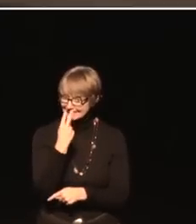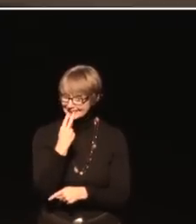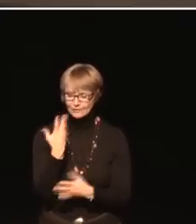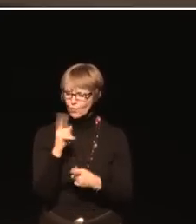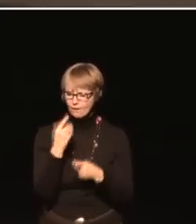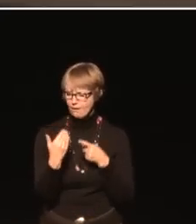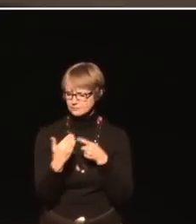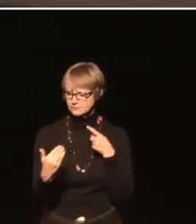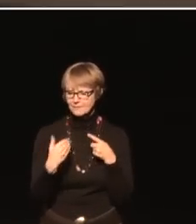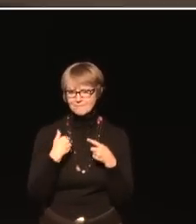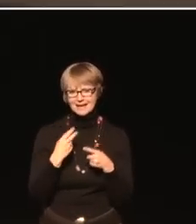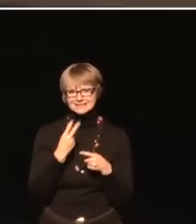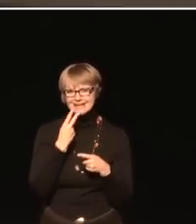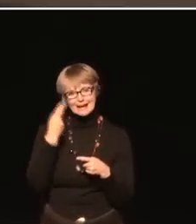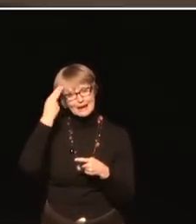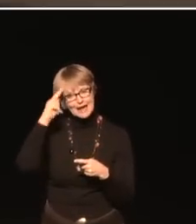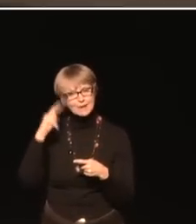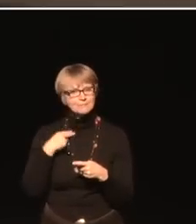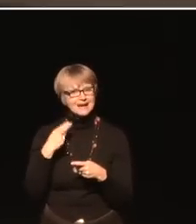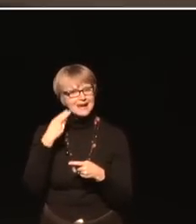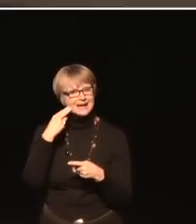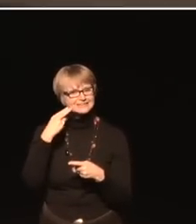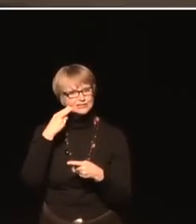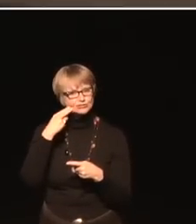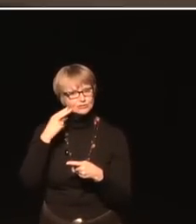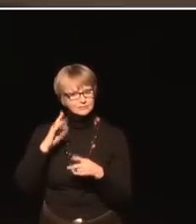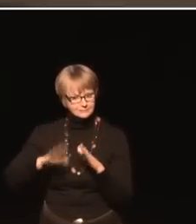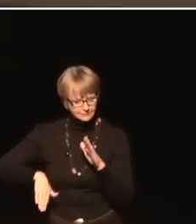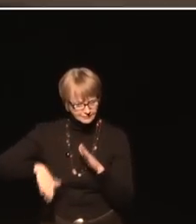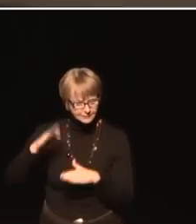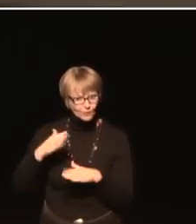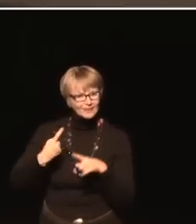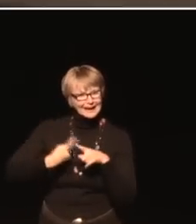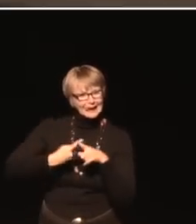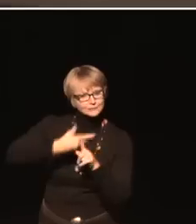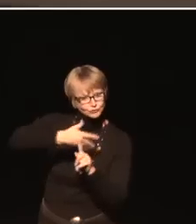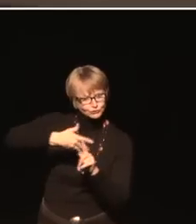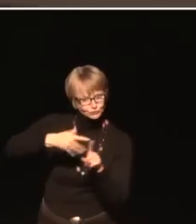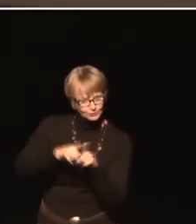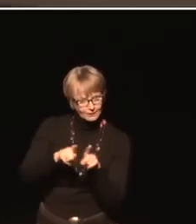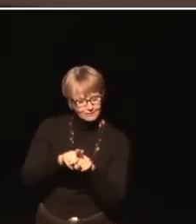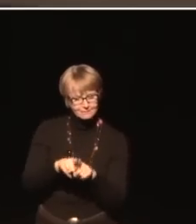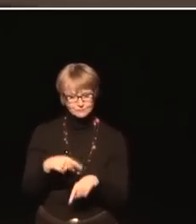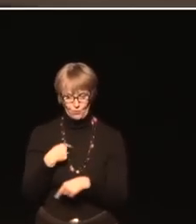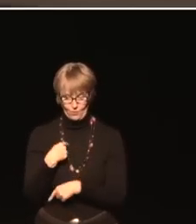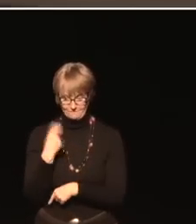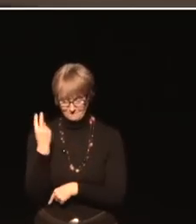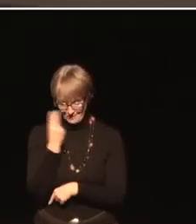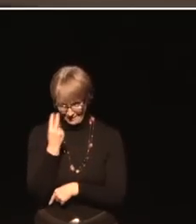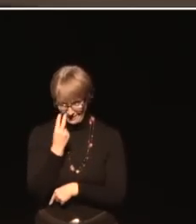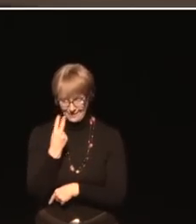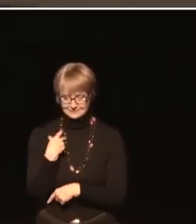my surname, I'm also of Nigerian descent with English heritage too. So being a blind,